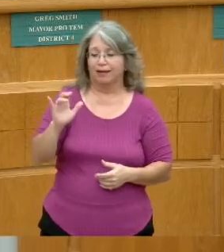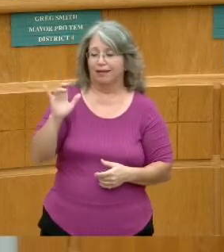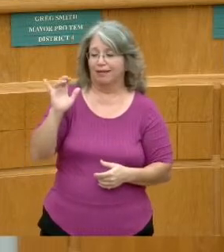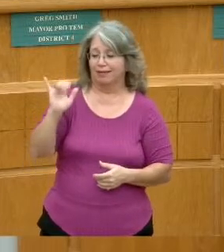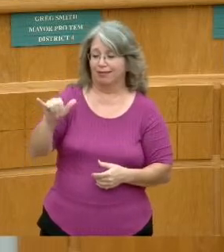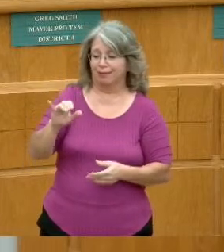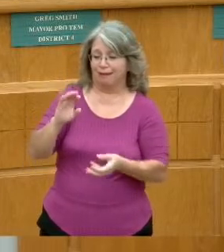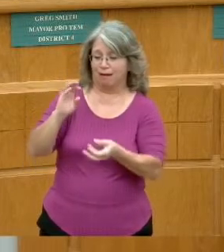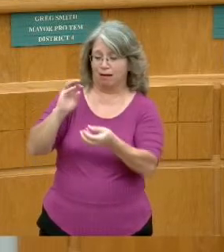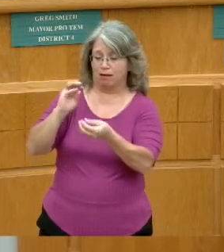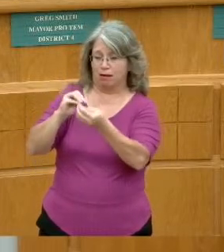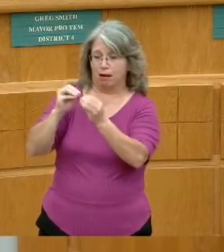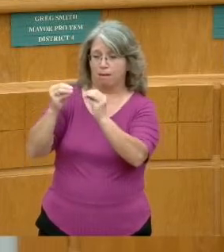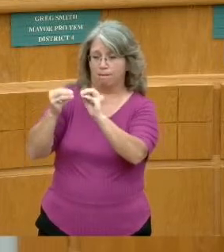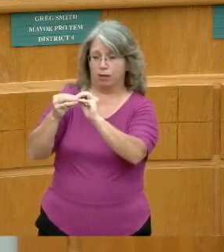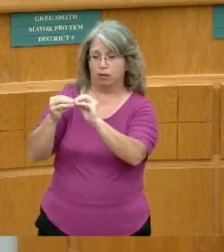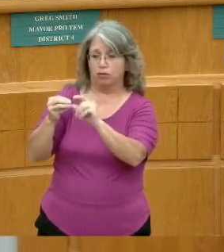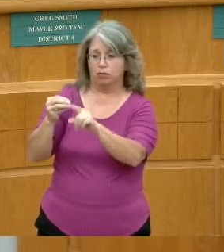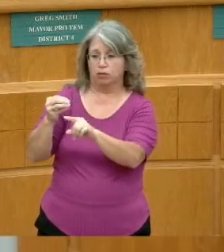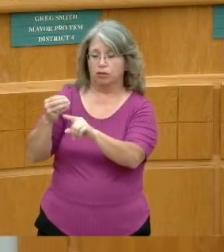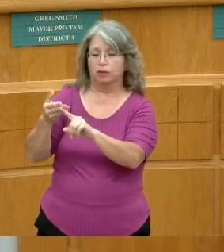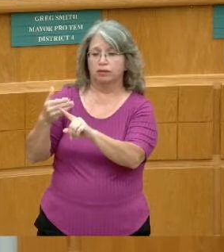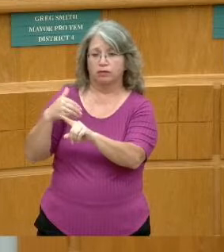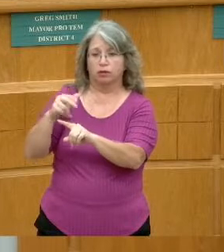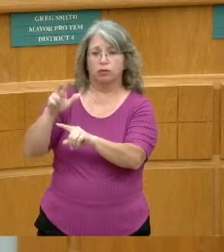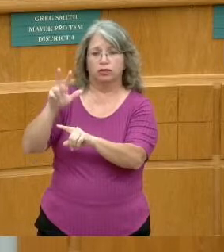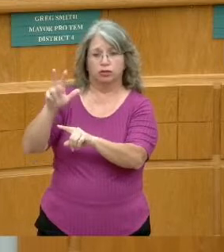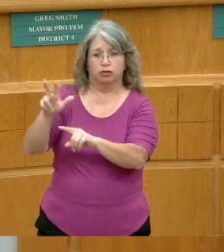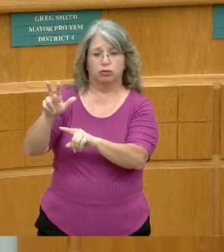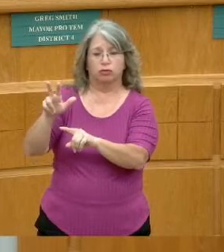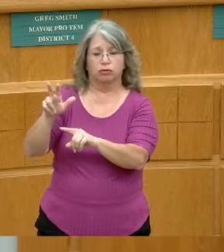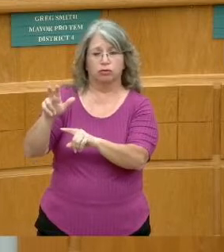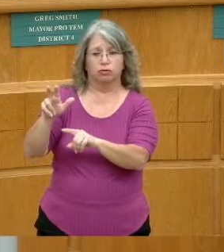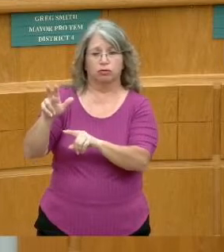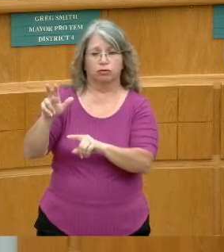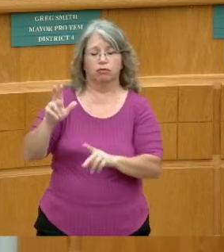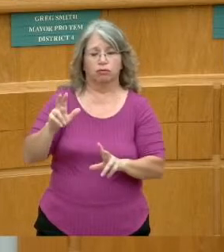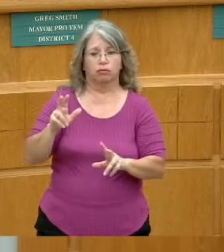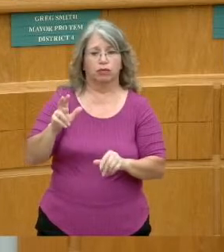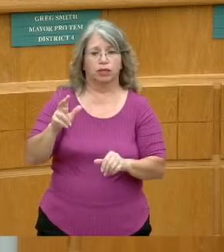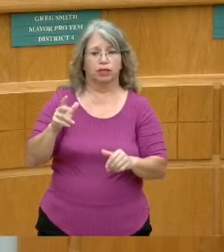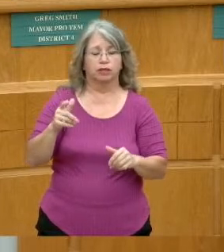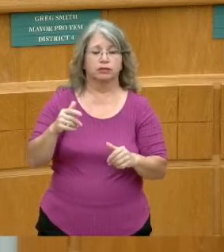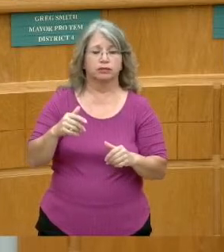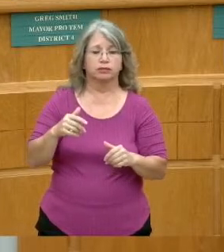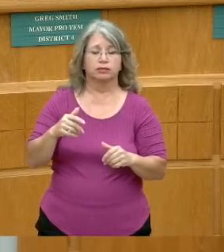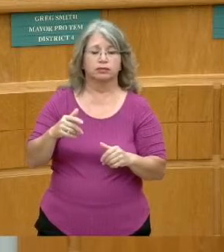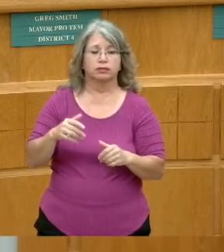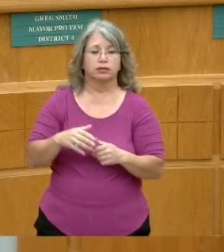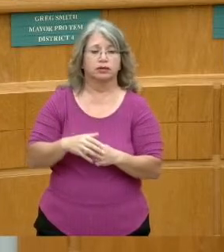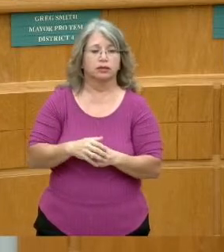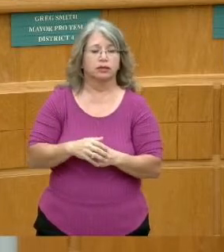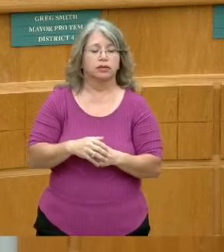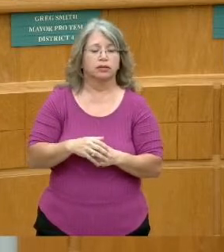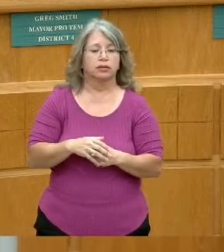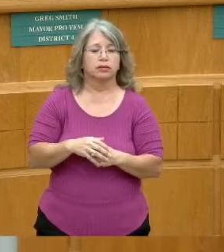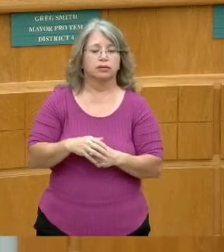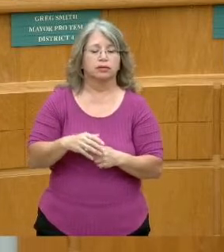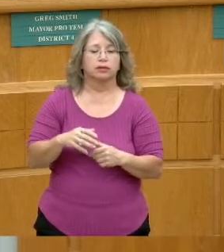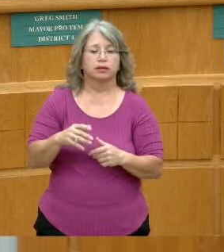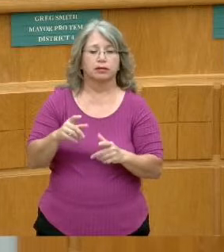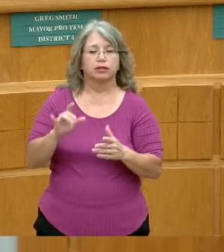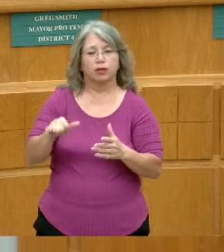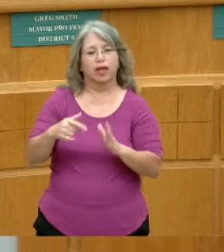has, it was 3, and then we had the outbreaks, and now it's around 2. So it shows what kind of